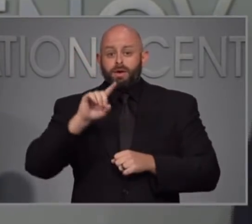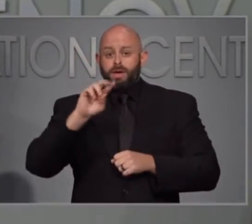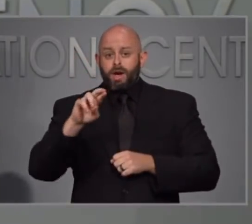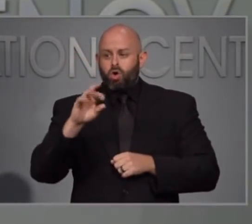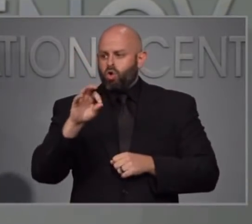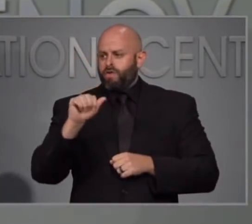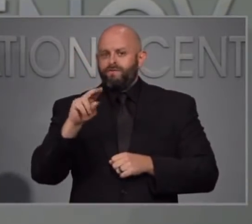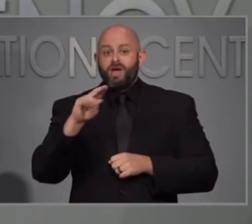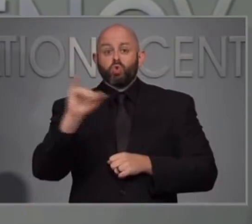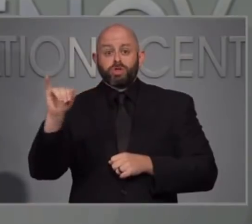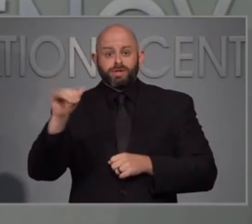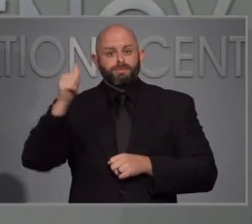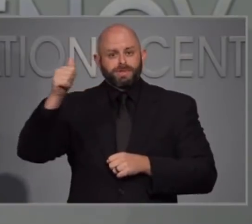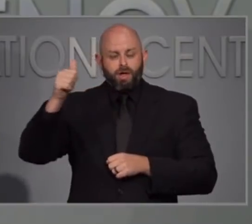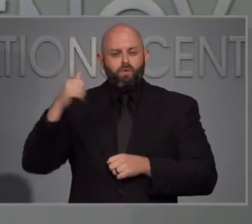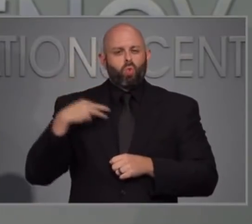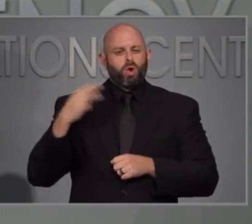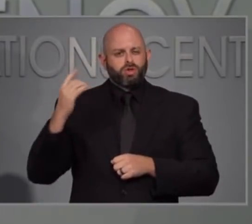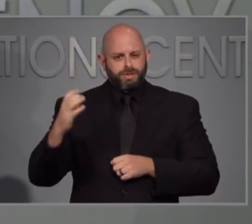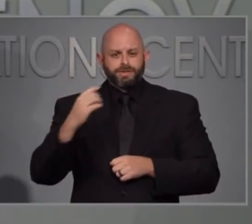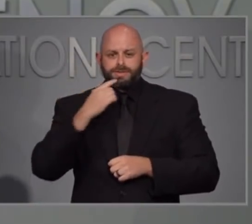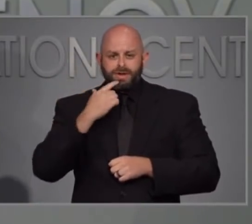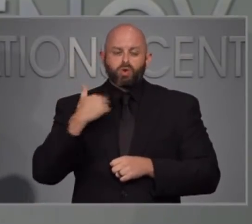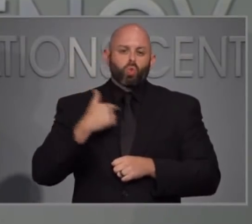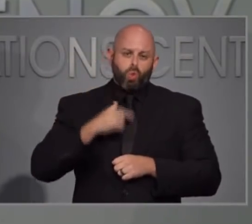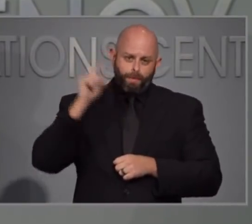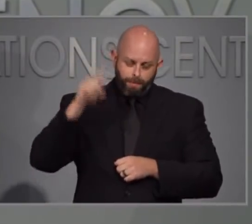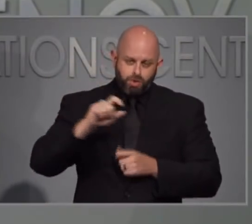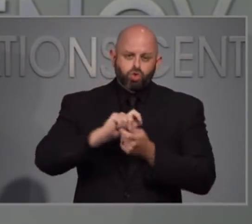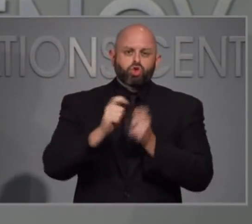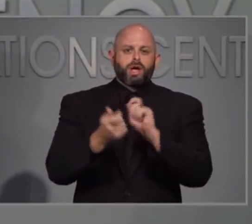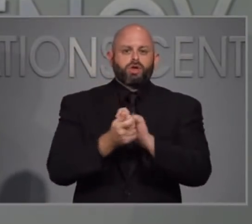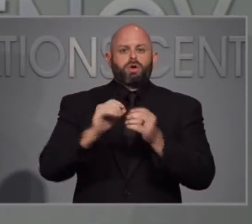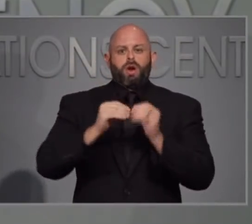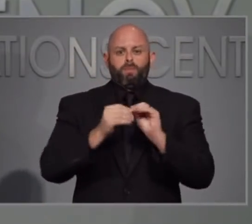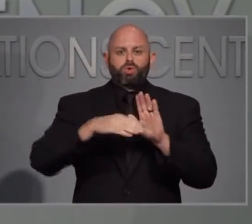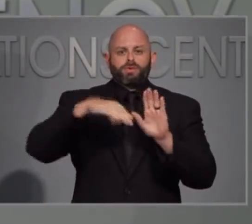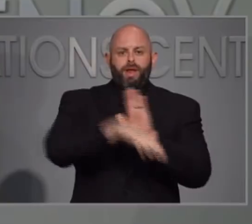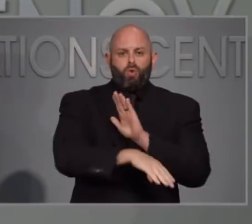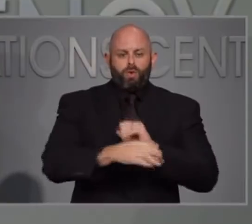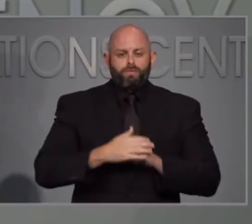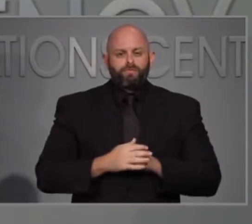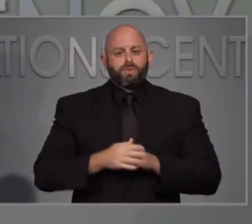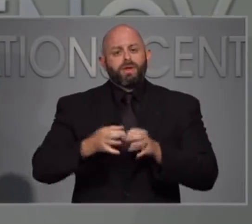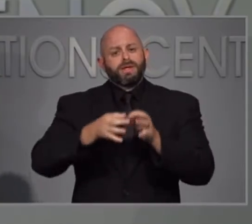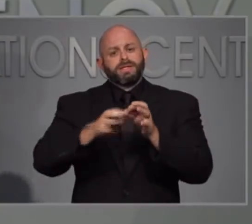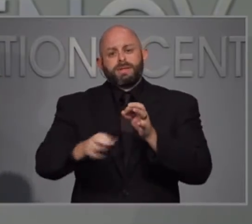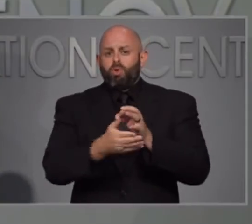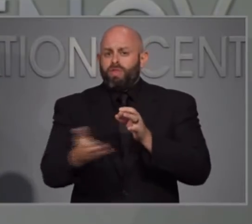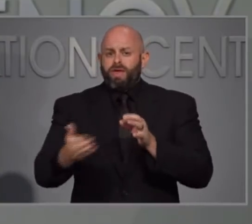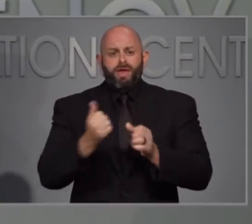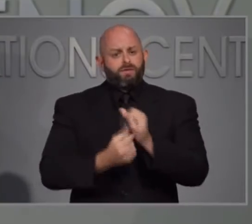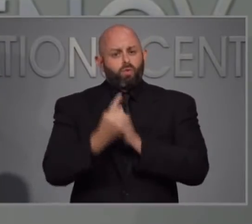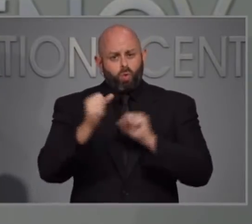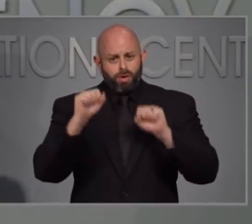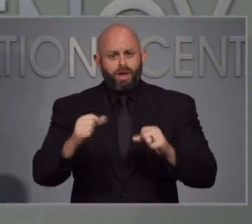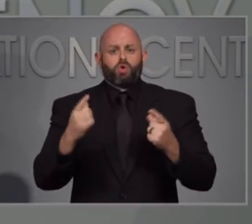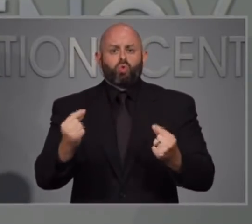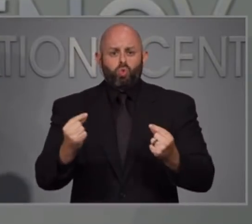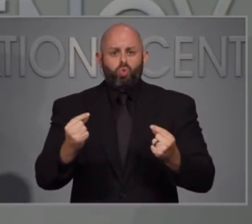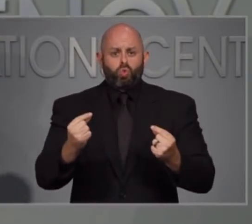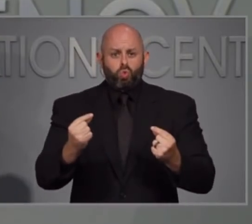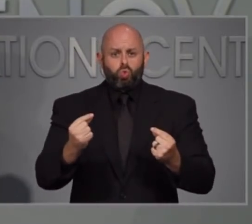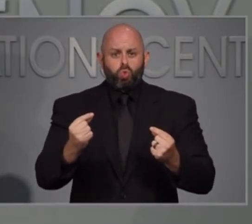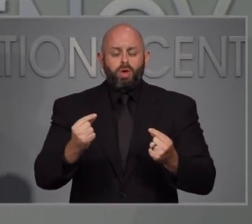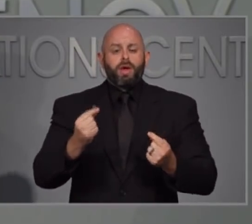right now to say, how do we change those trends? And so there are simple tools that everyone can do to say, you know what?